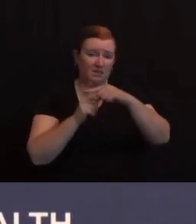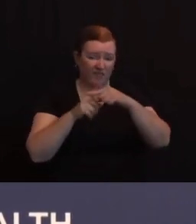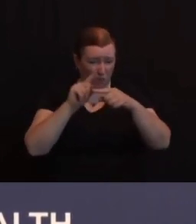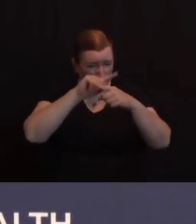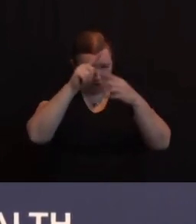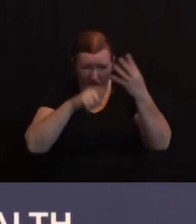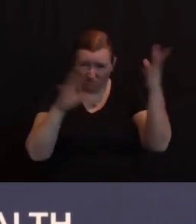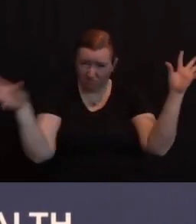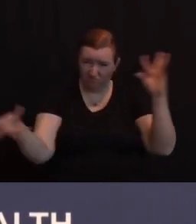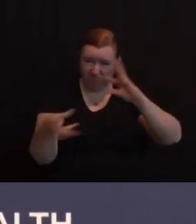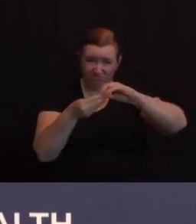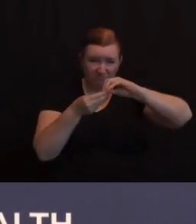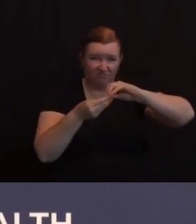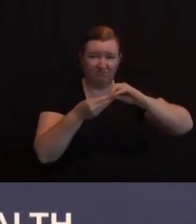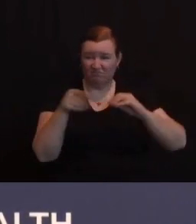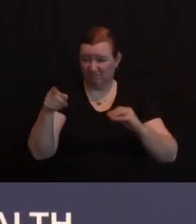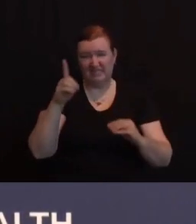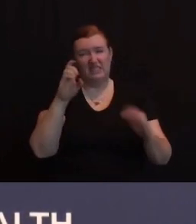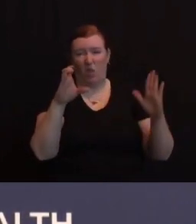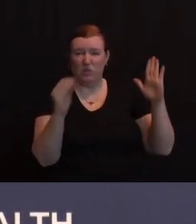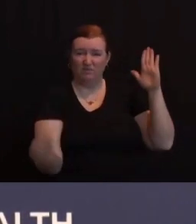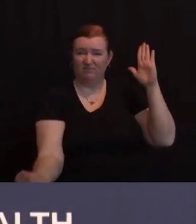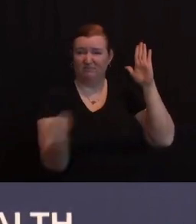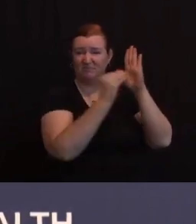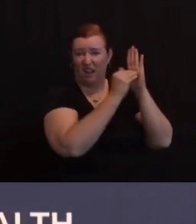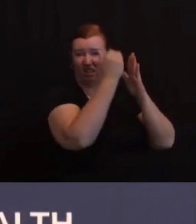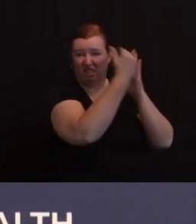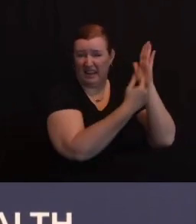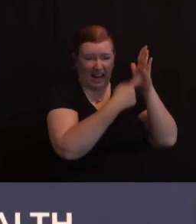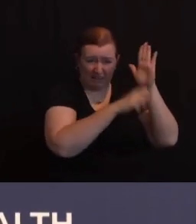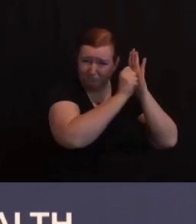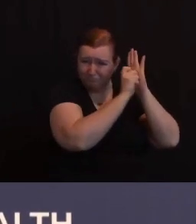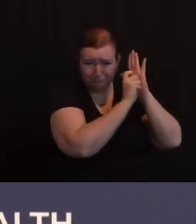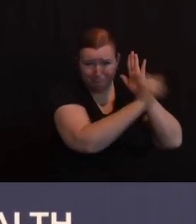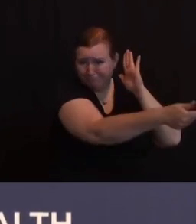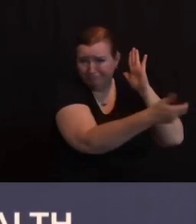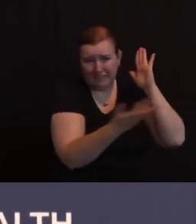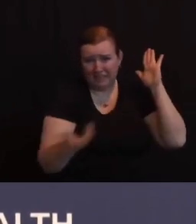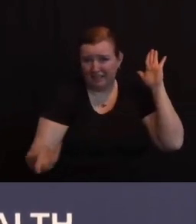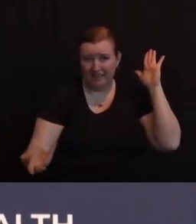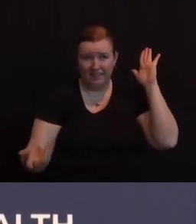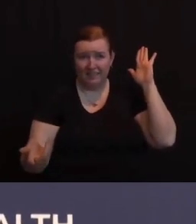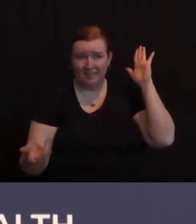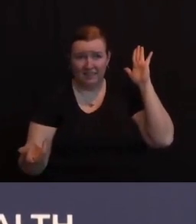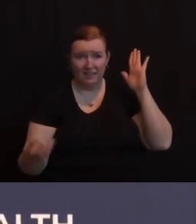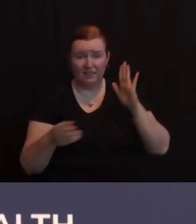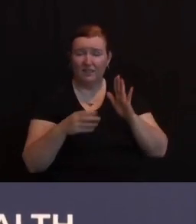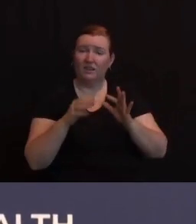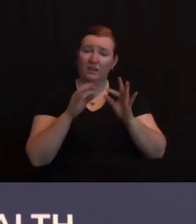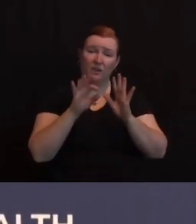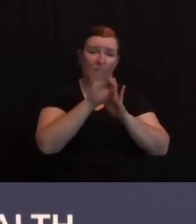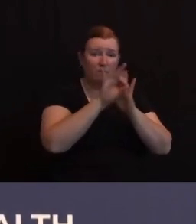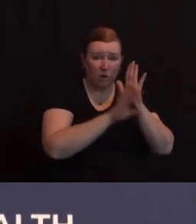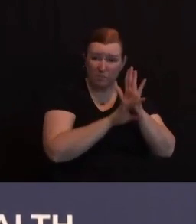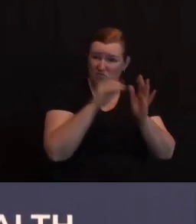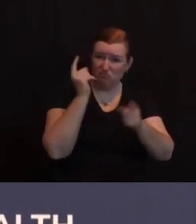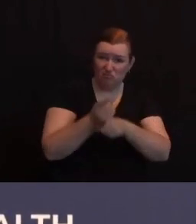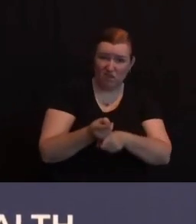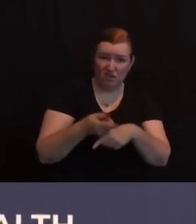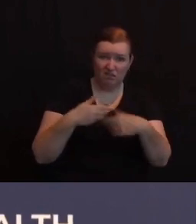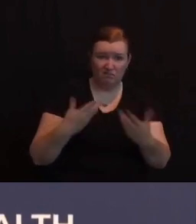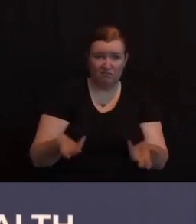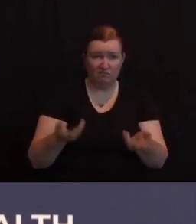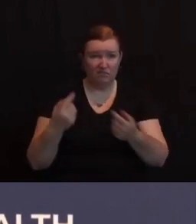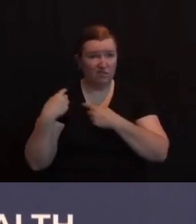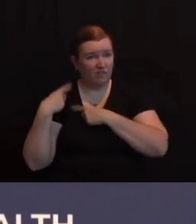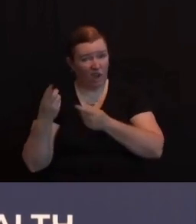states constantly look at to make sure they still think the formula is the right formula. And for the foreseeable, unless you hear otherwise, it is.